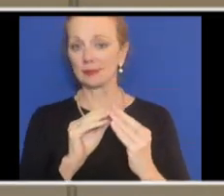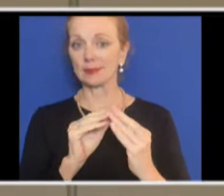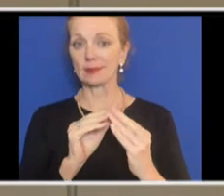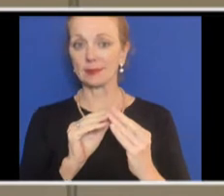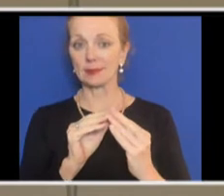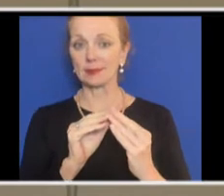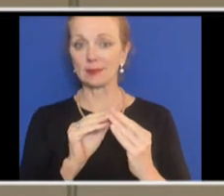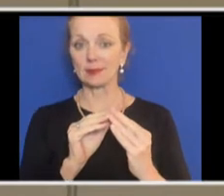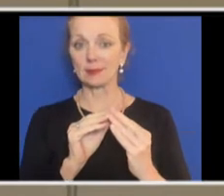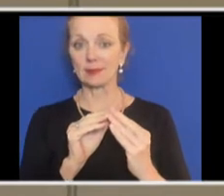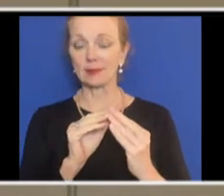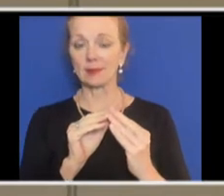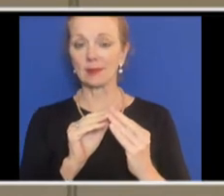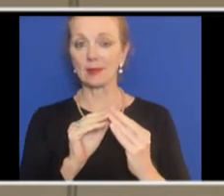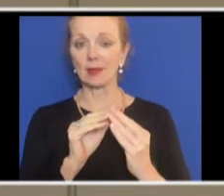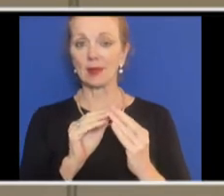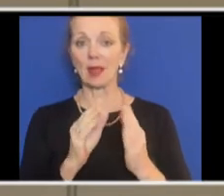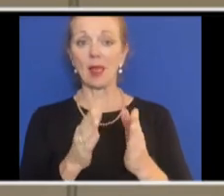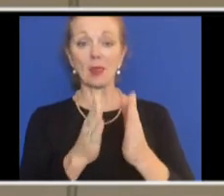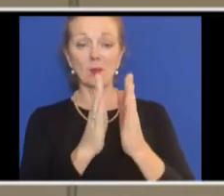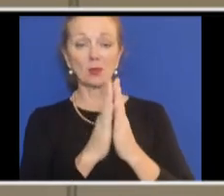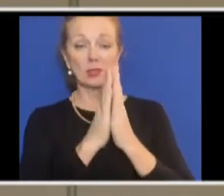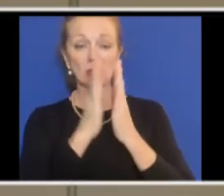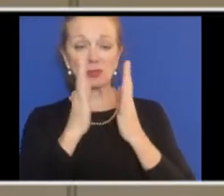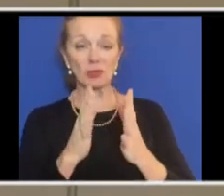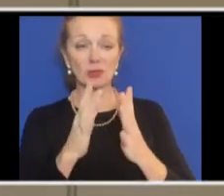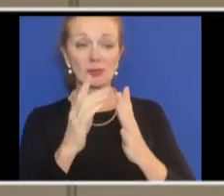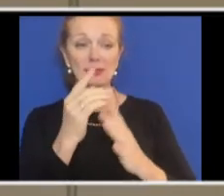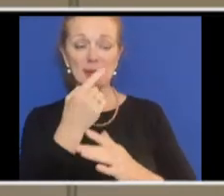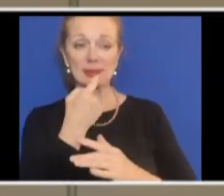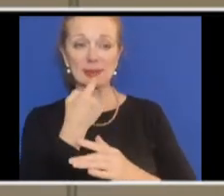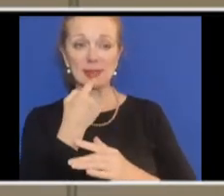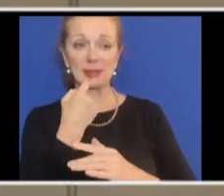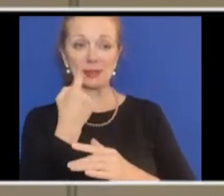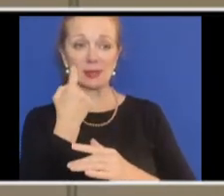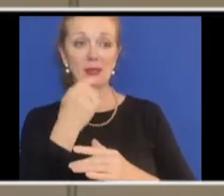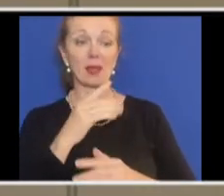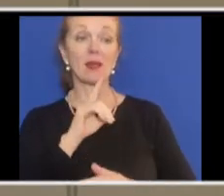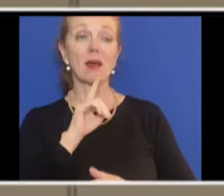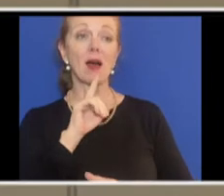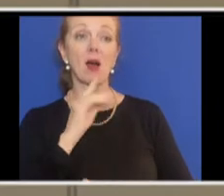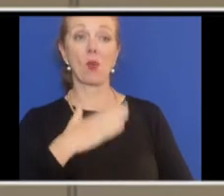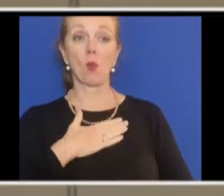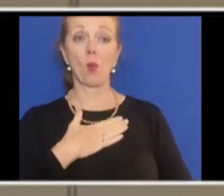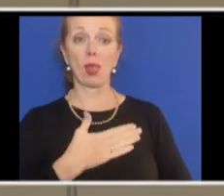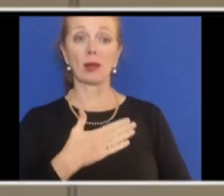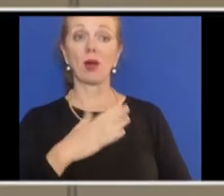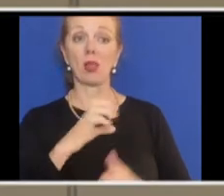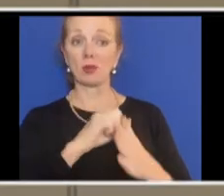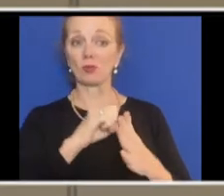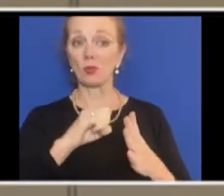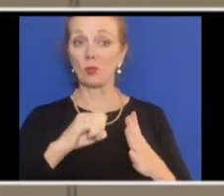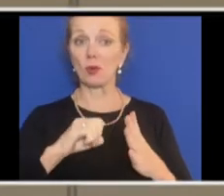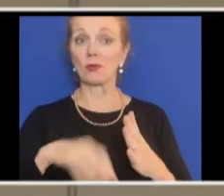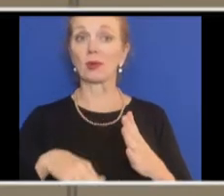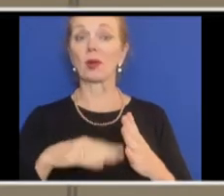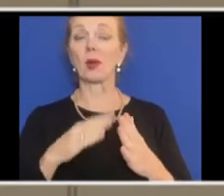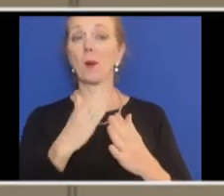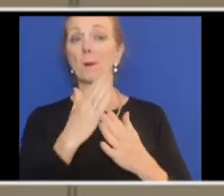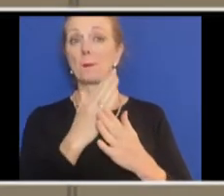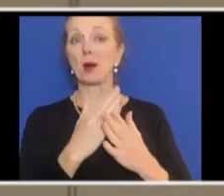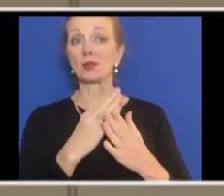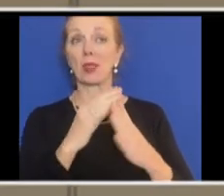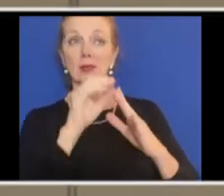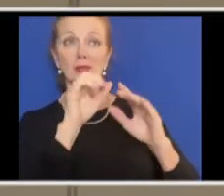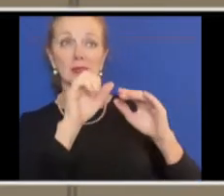petitioners just said the that they would are willing or they are removing the Parcels to the south